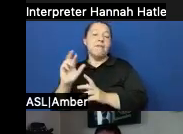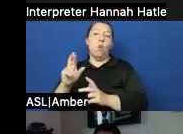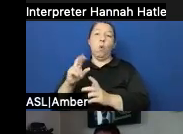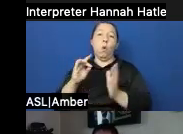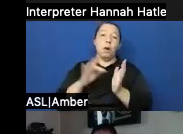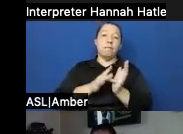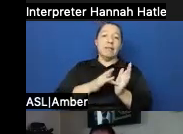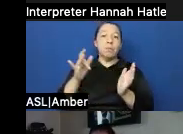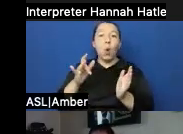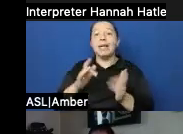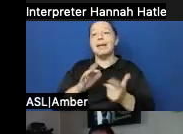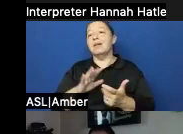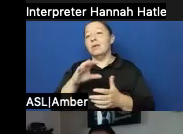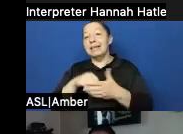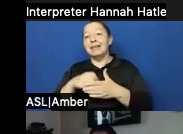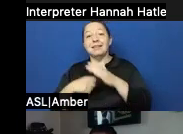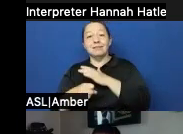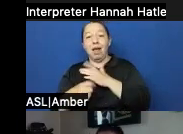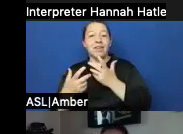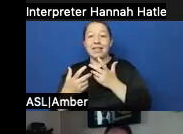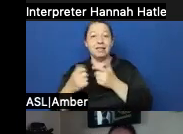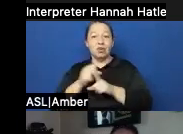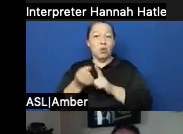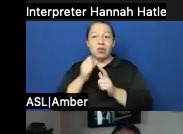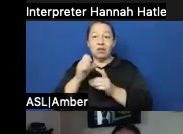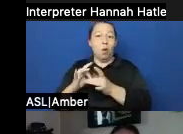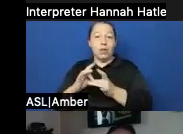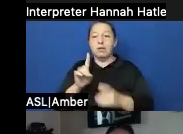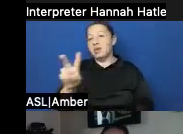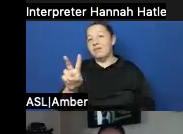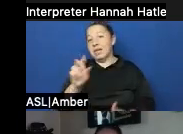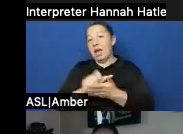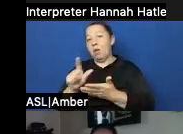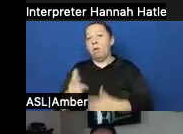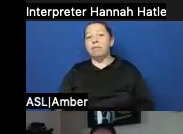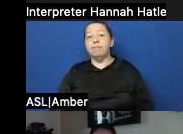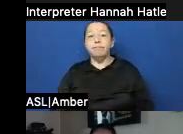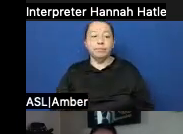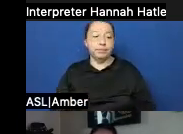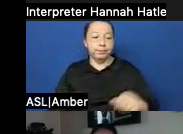it has nothing to do with DV. Not on an actual scale.